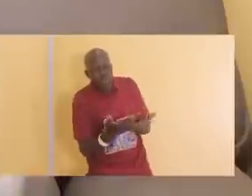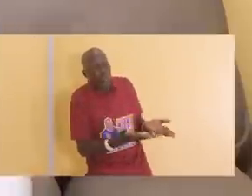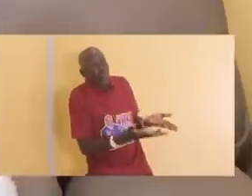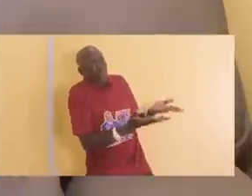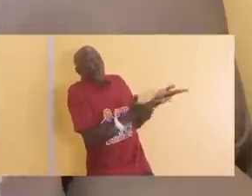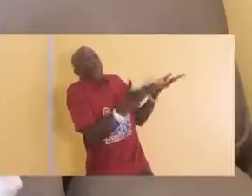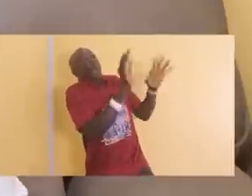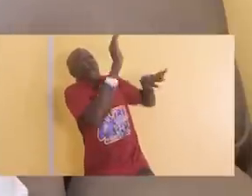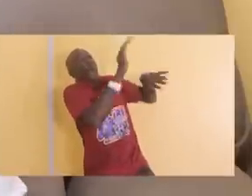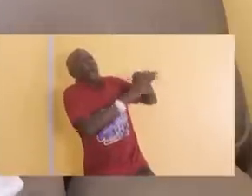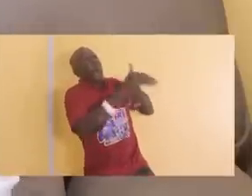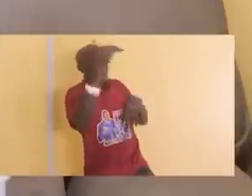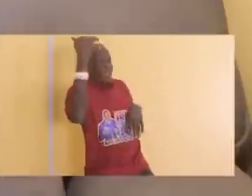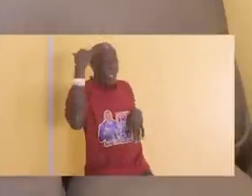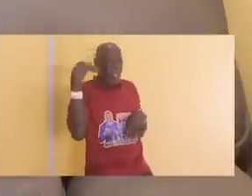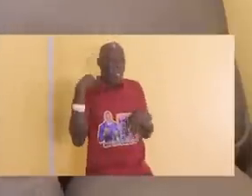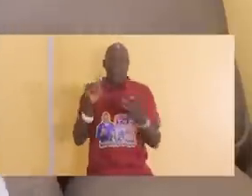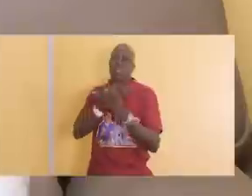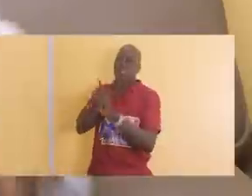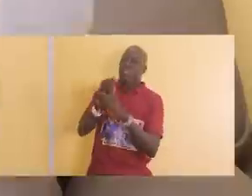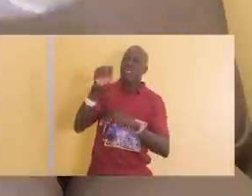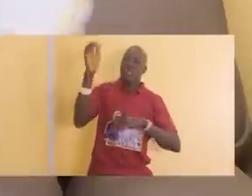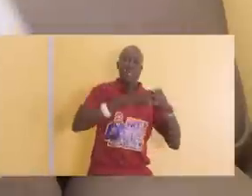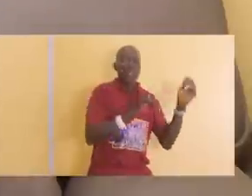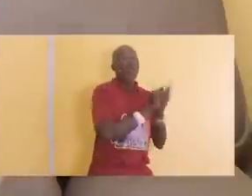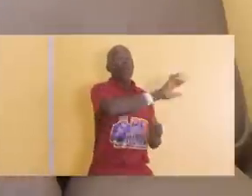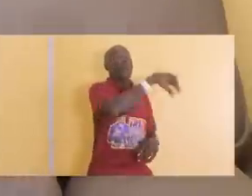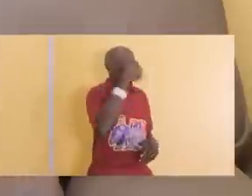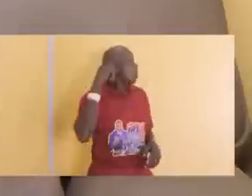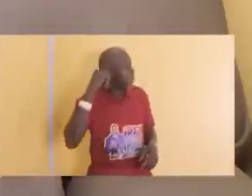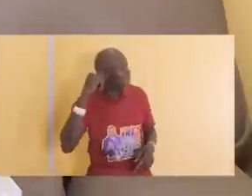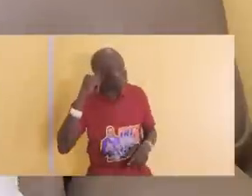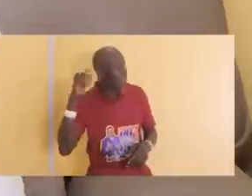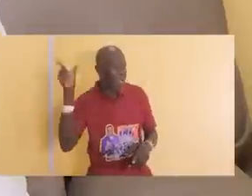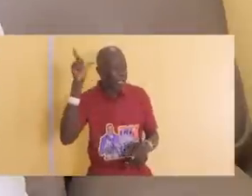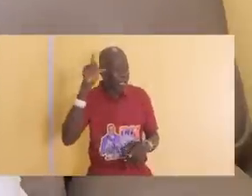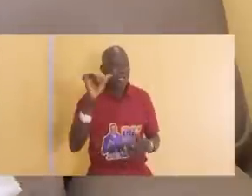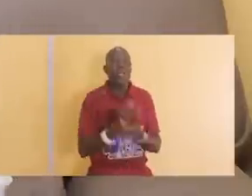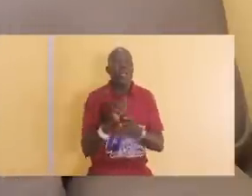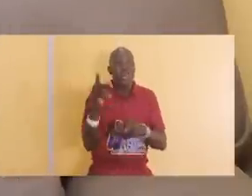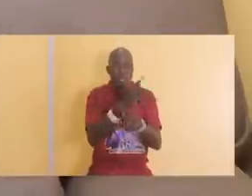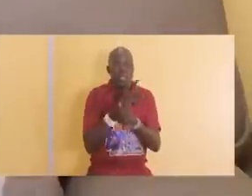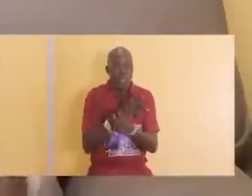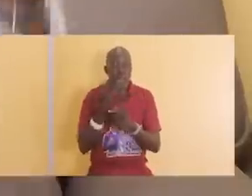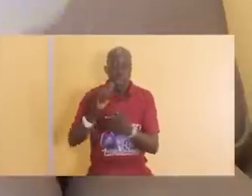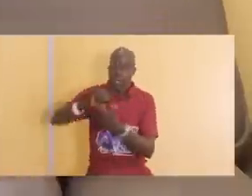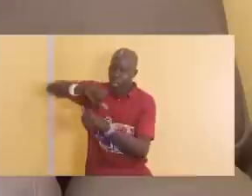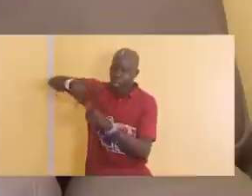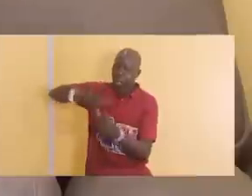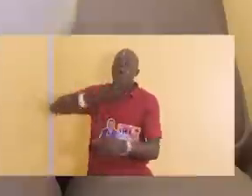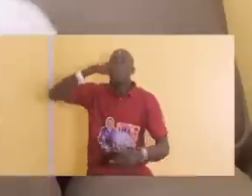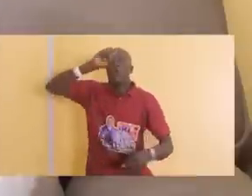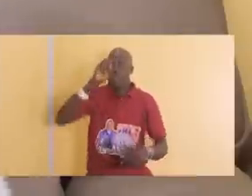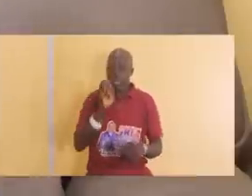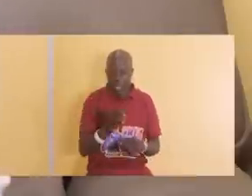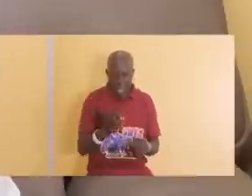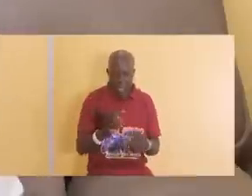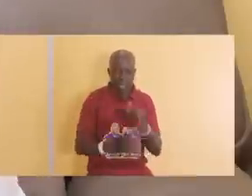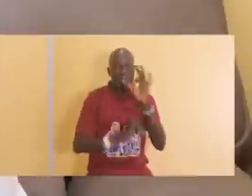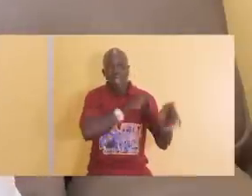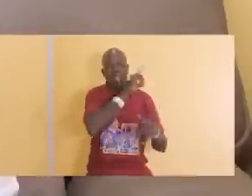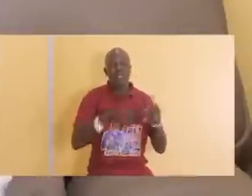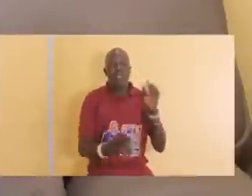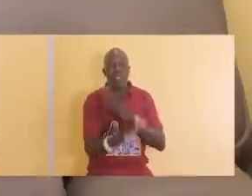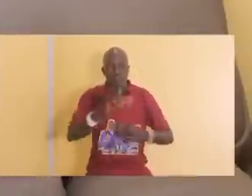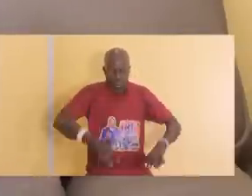lo wa lori e. Because the body that is upon them is not that on the body. Now go go every of my listeners. E to yo ro. Keep your heart. Mo palase. I authorize. Be Oluwa